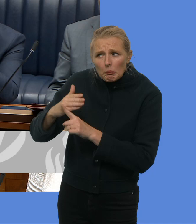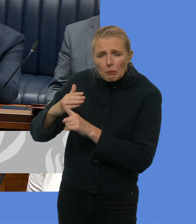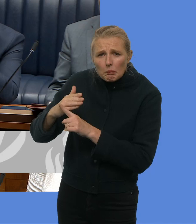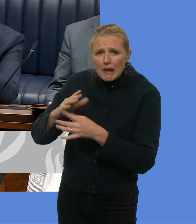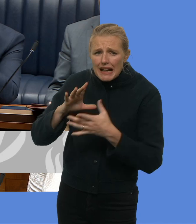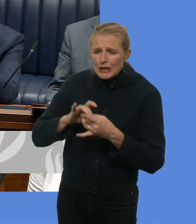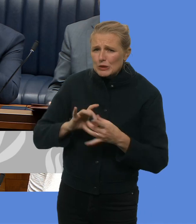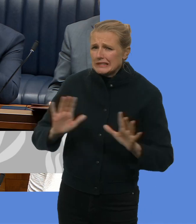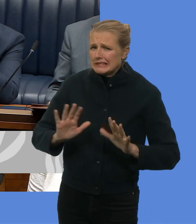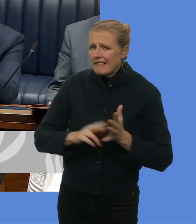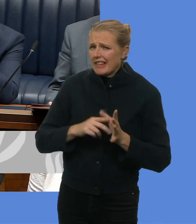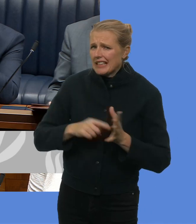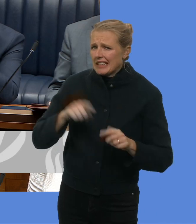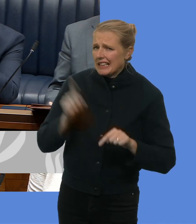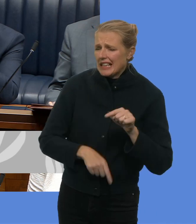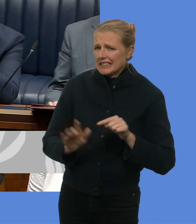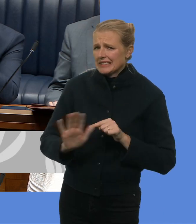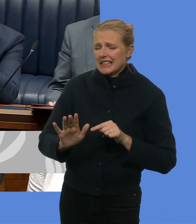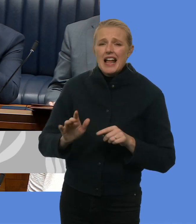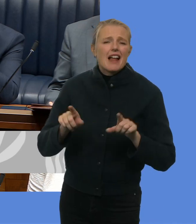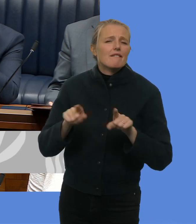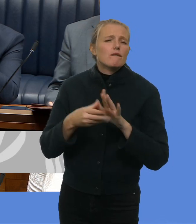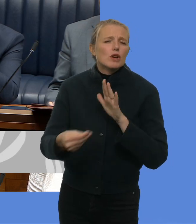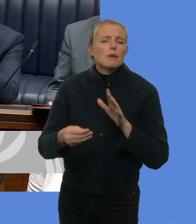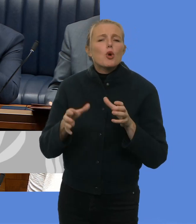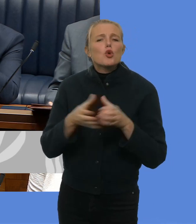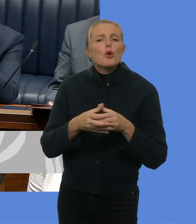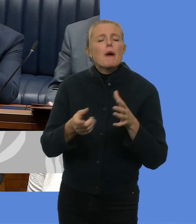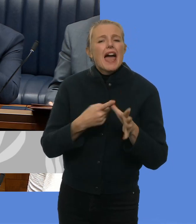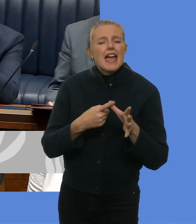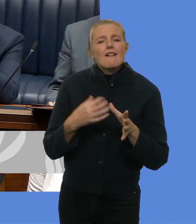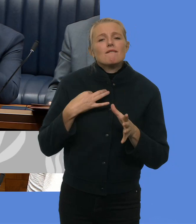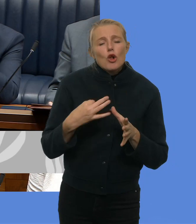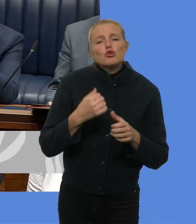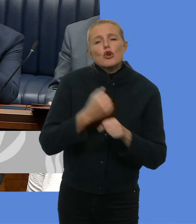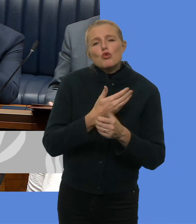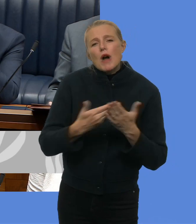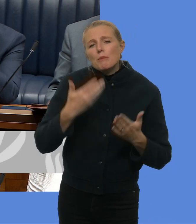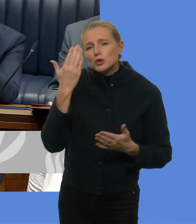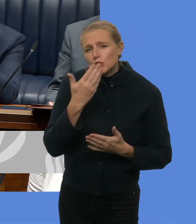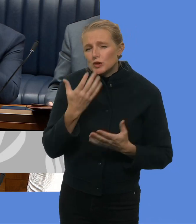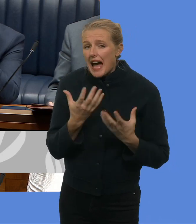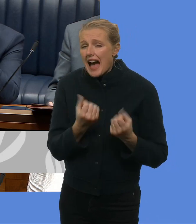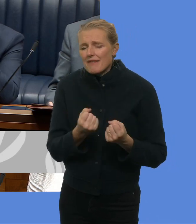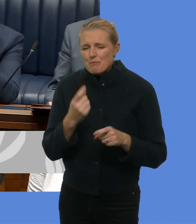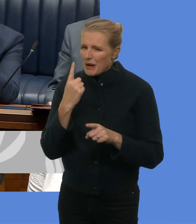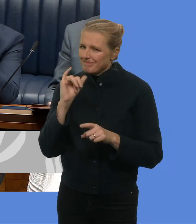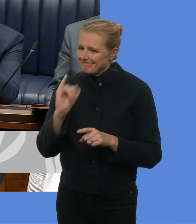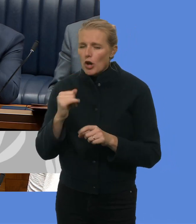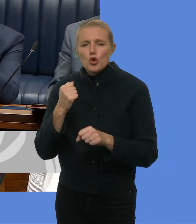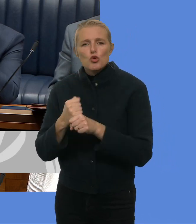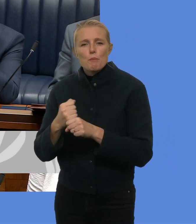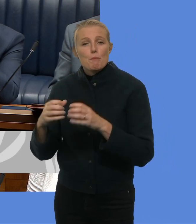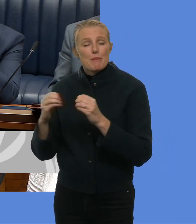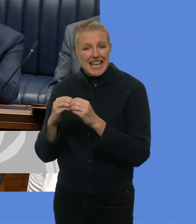in examples of Group A voluntary grammar schools, but we continue to have issues around Group B voluntary